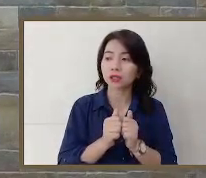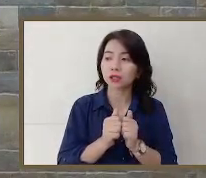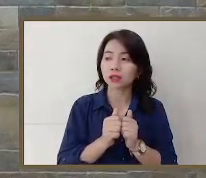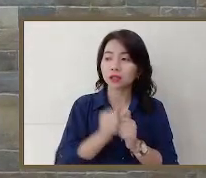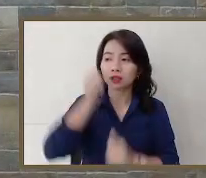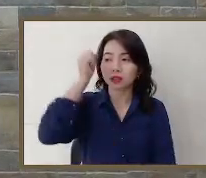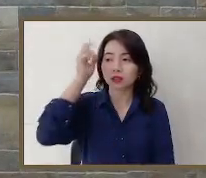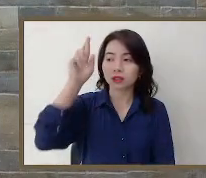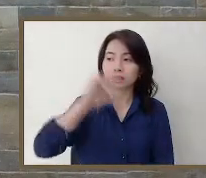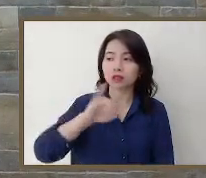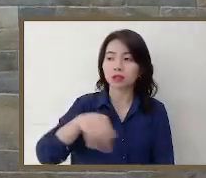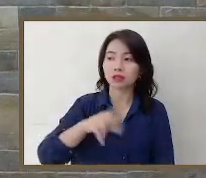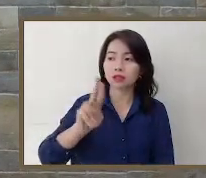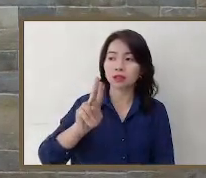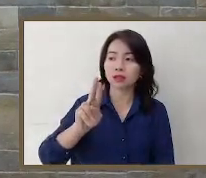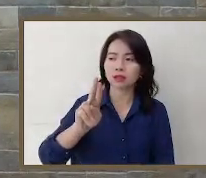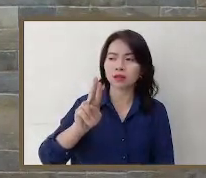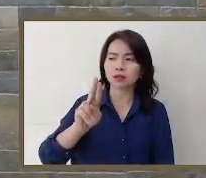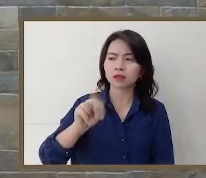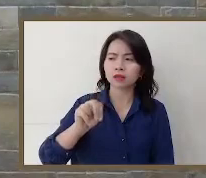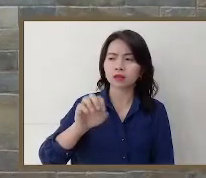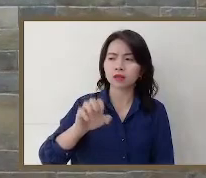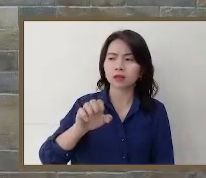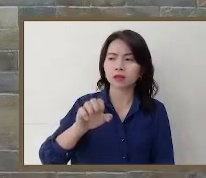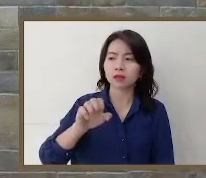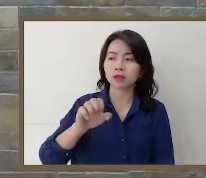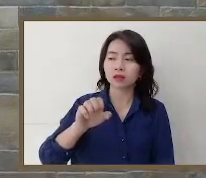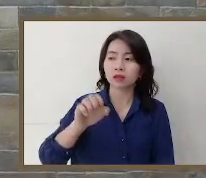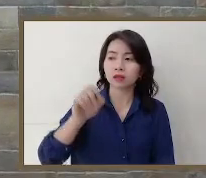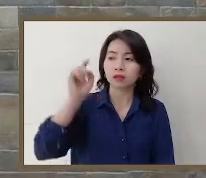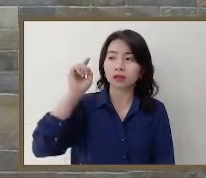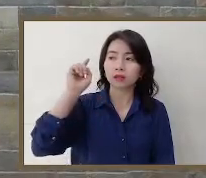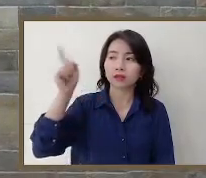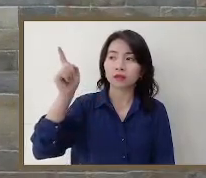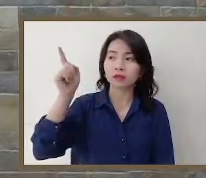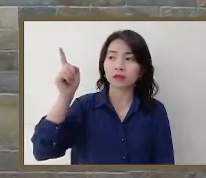Sir June Pabellon. Bisita po ni Ma'am Jennifer Quinones, Sir June.